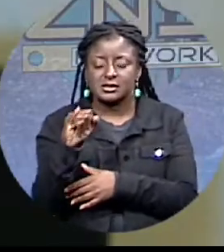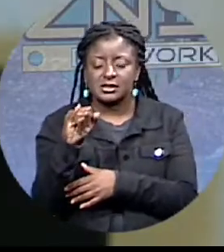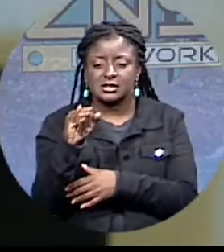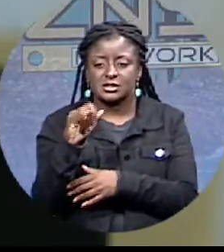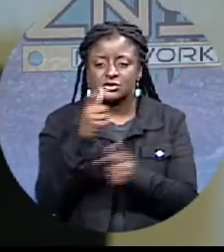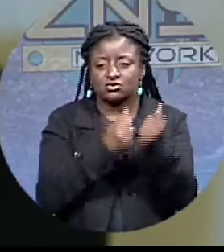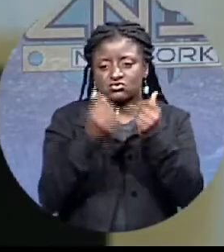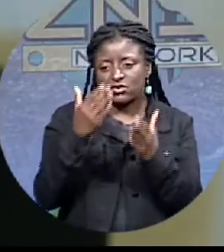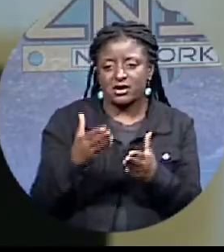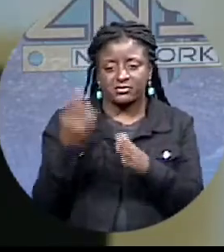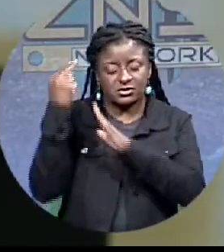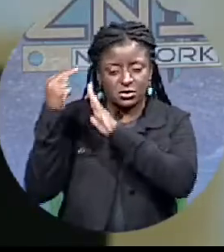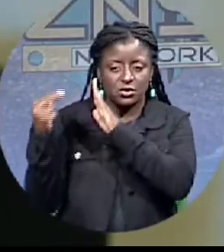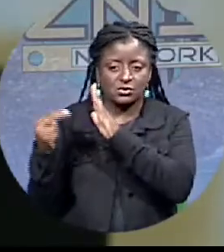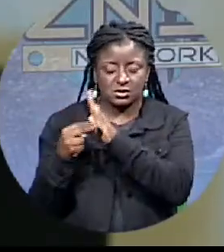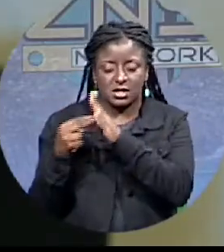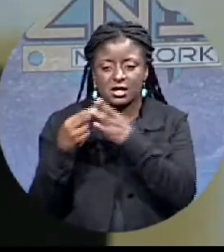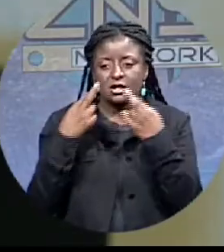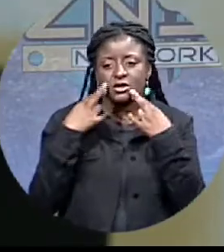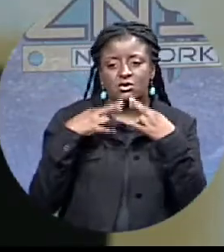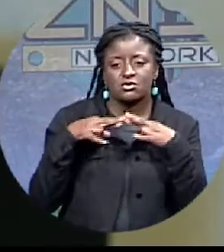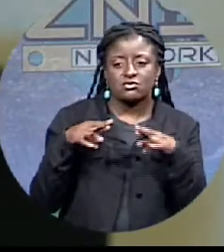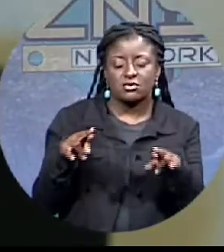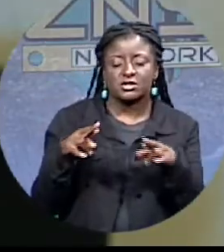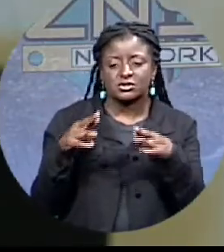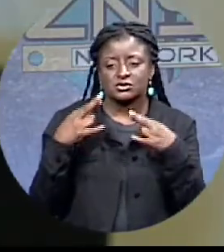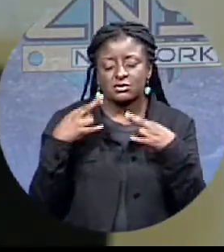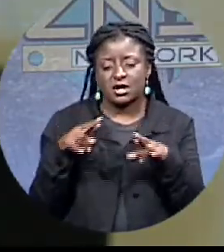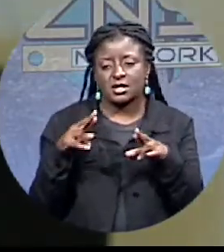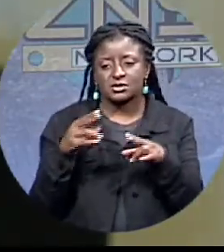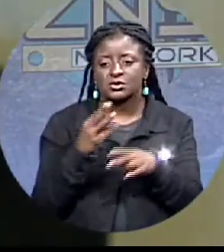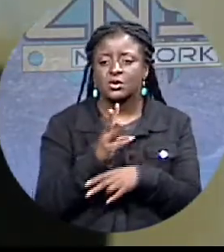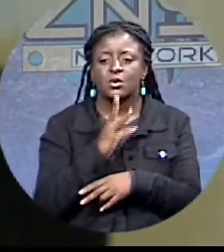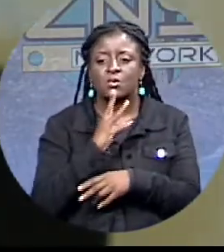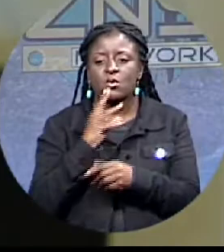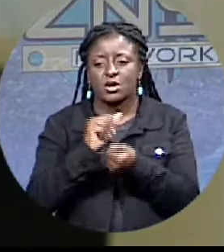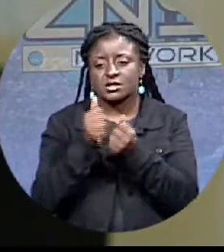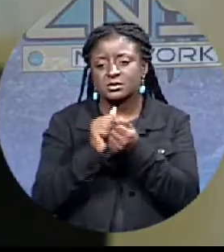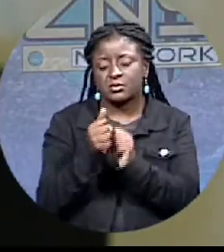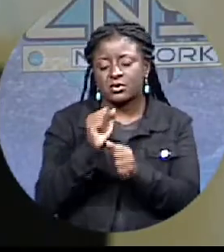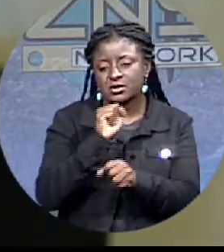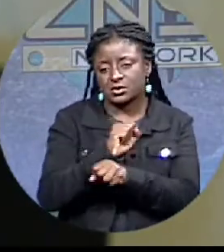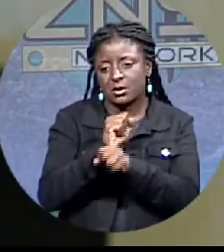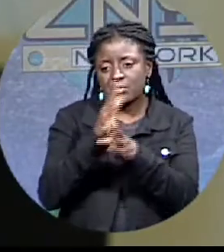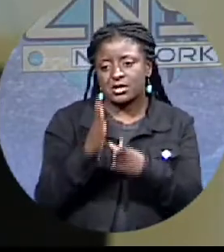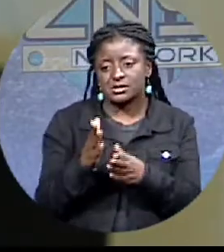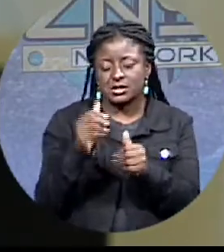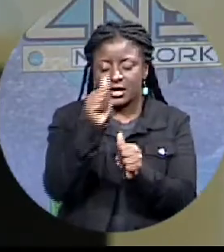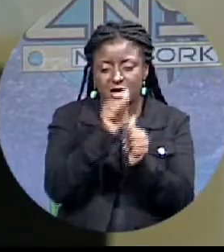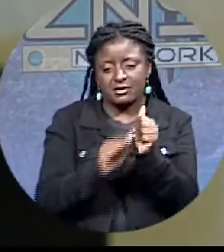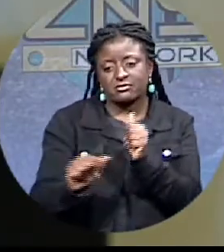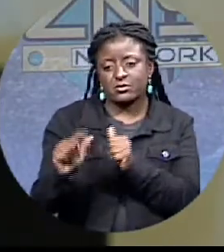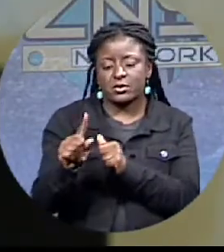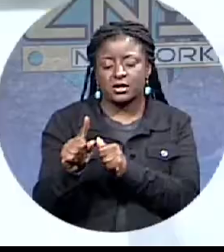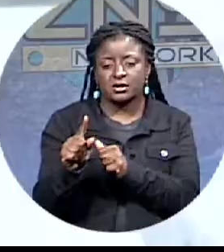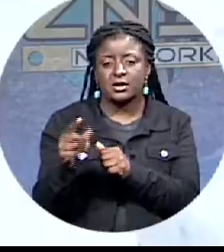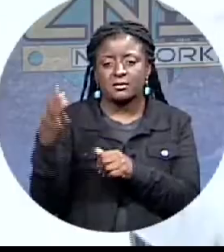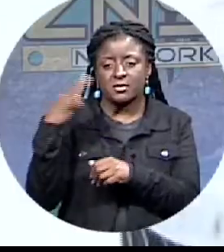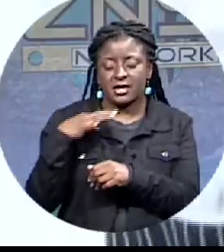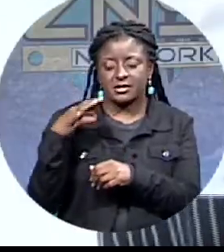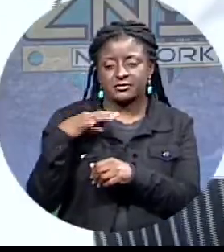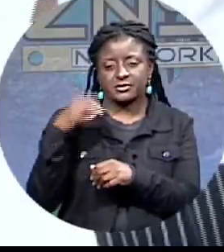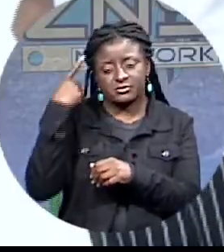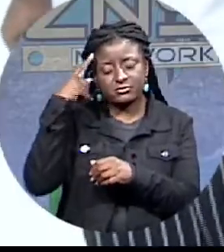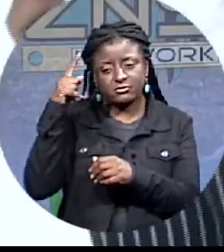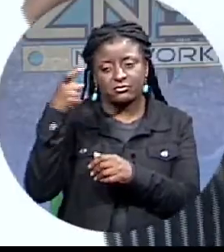and restaurants and water sports operators, everybody will benefit from this kind of initiative. How much of